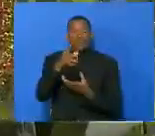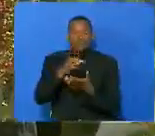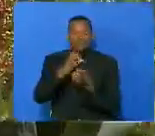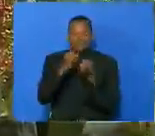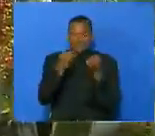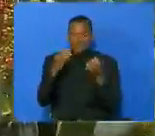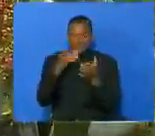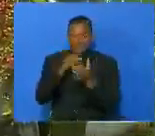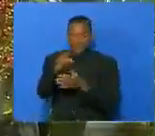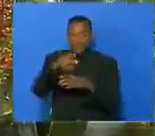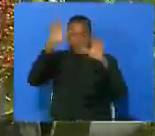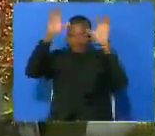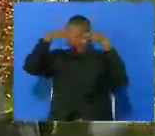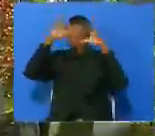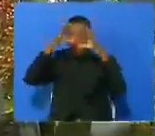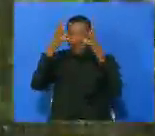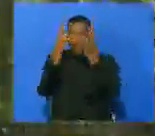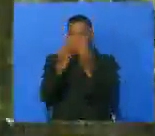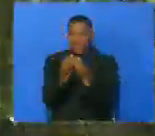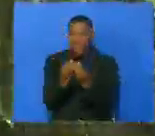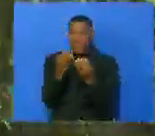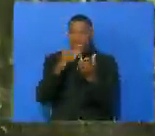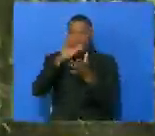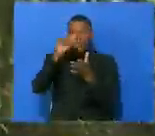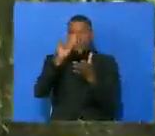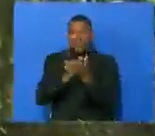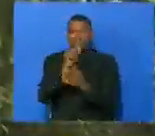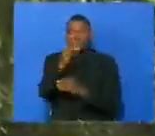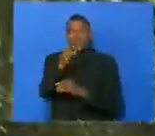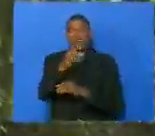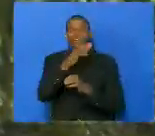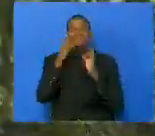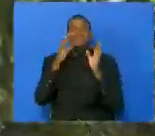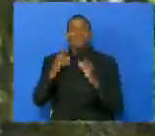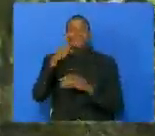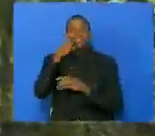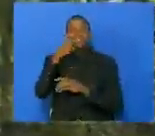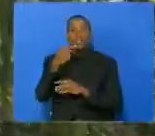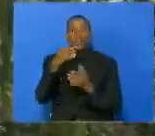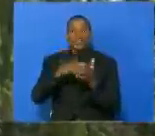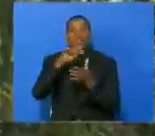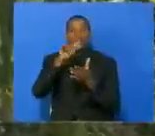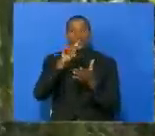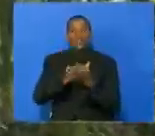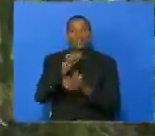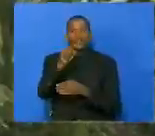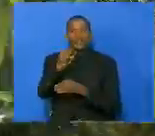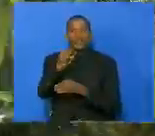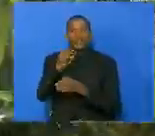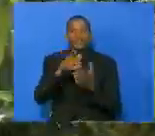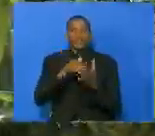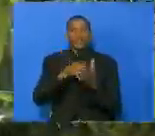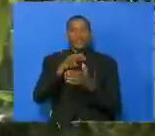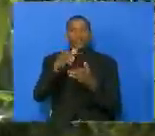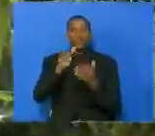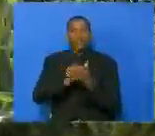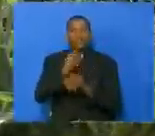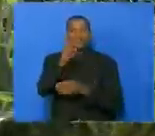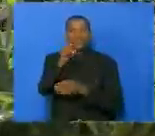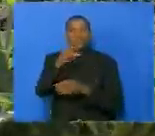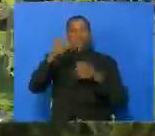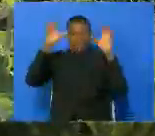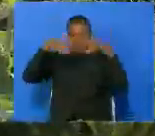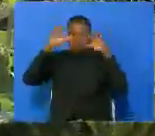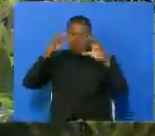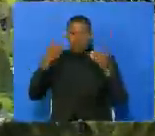di dikile di le butsana. Le fa go ntse jalo balemi ba re ba santse ba na le tsholofelo ya gore fa dipula di ka phaila